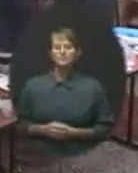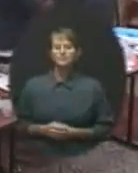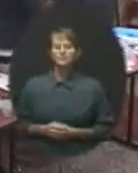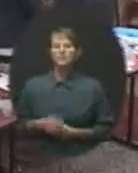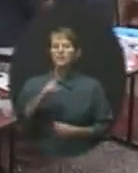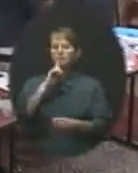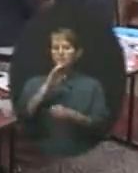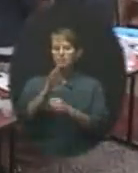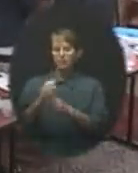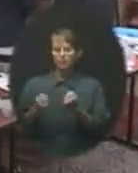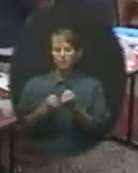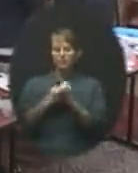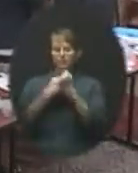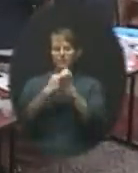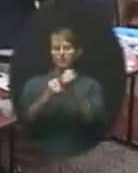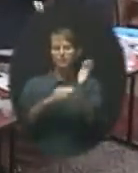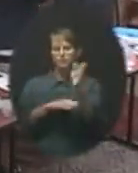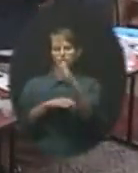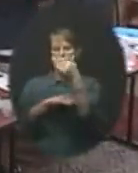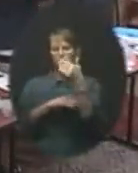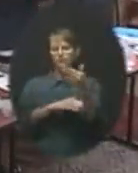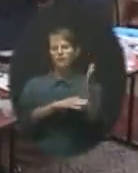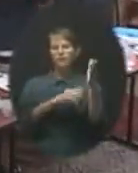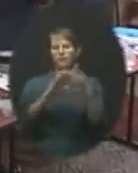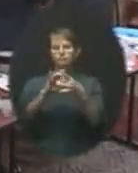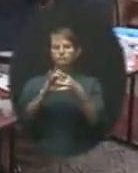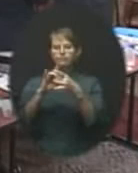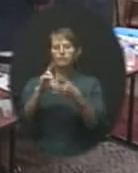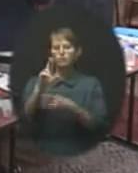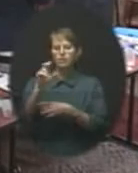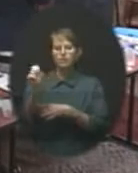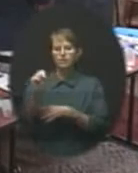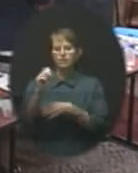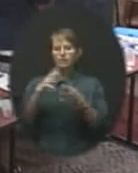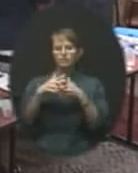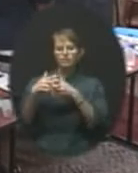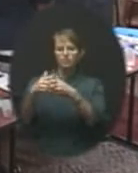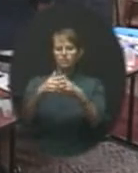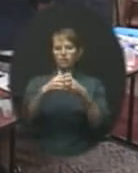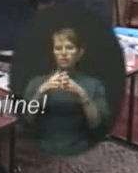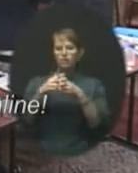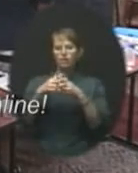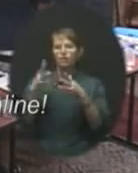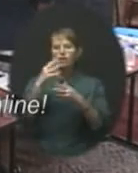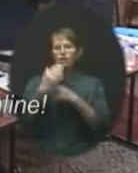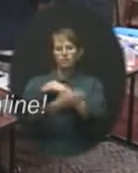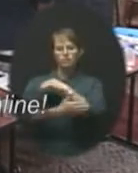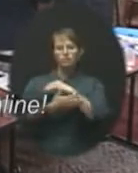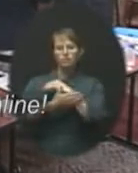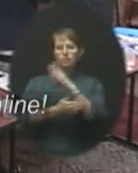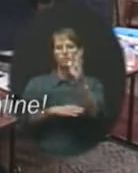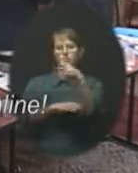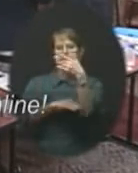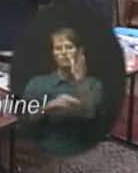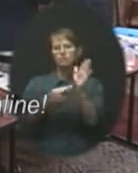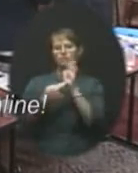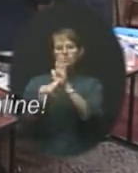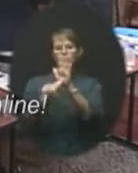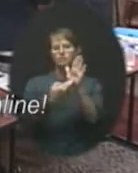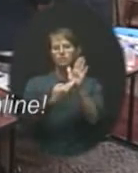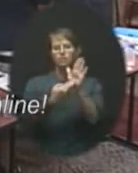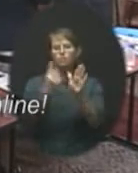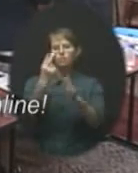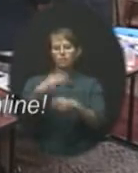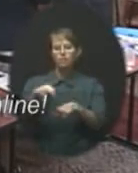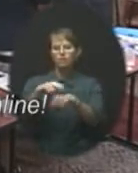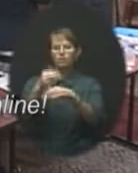I pledge allegiance to the flag of the United States of America and to the republic for which it stands,